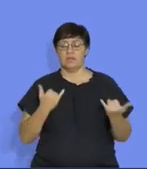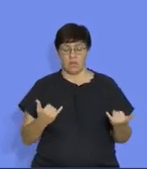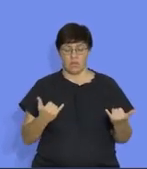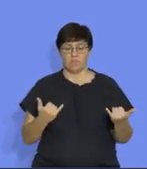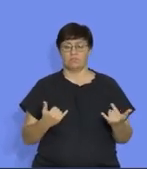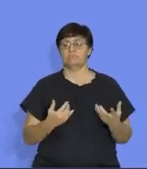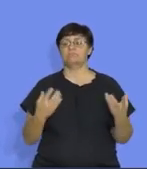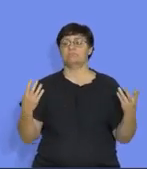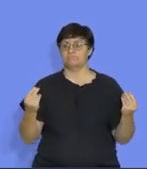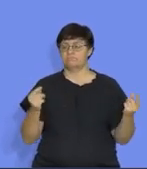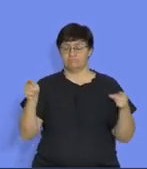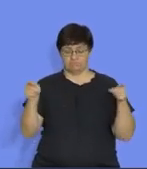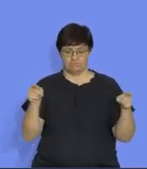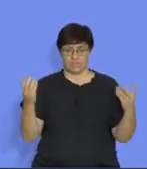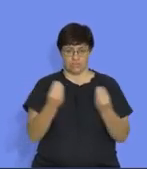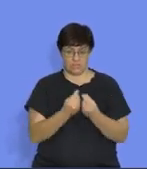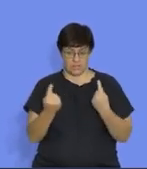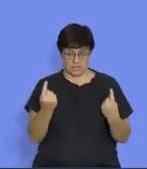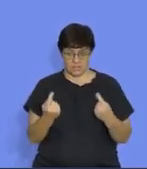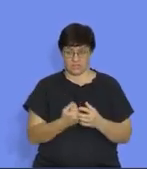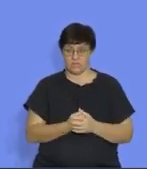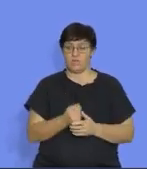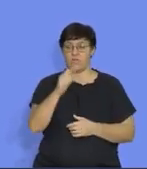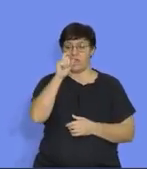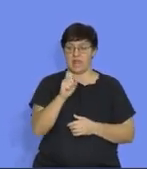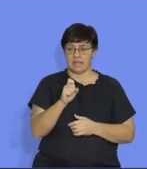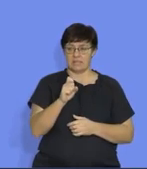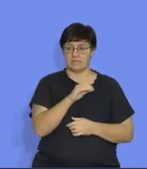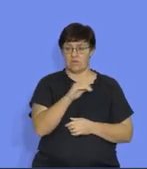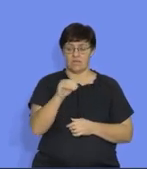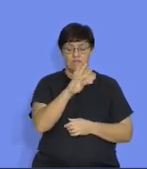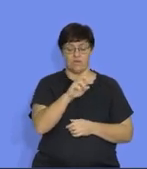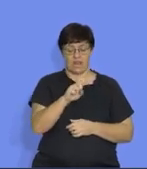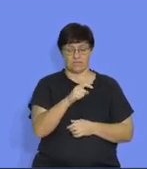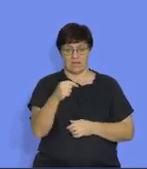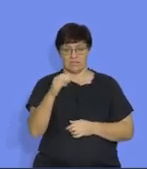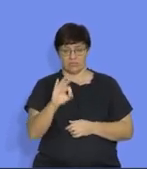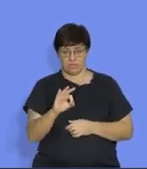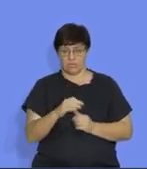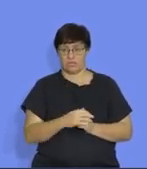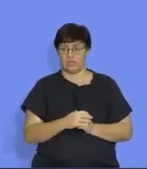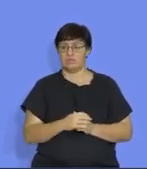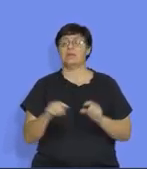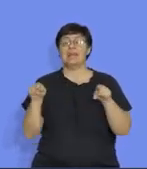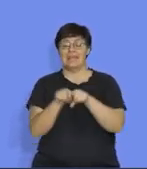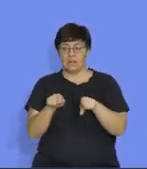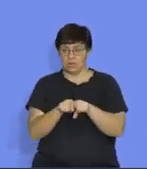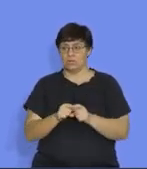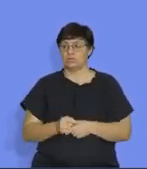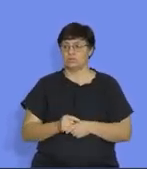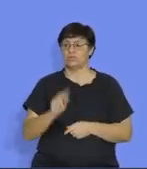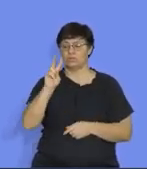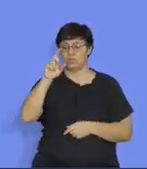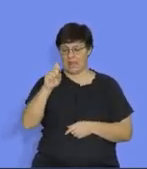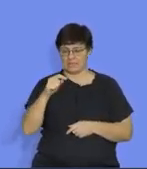these two expressions to each other. So I know that x over 4x minus 3 has to be equal